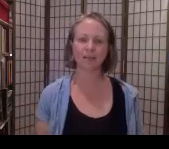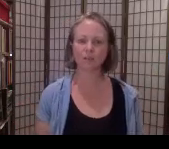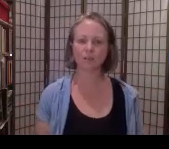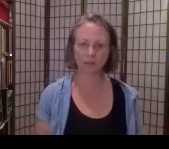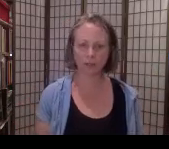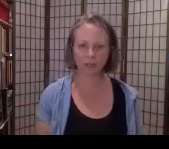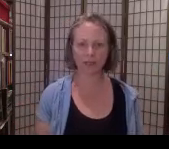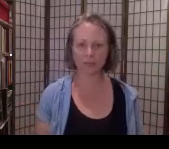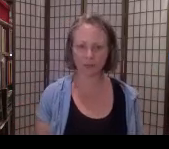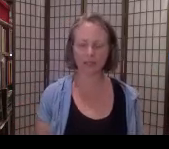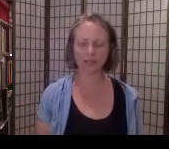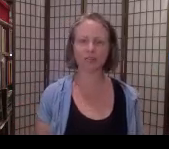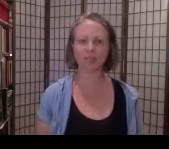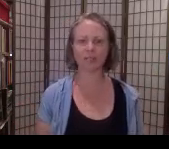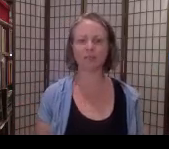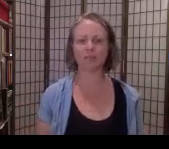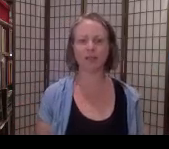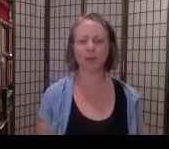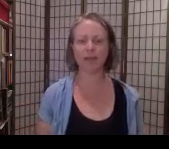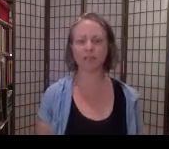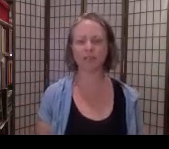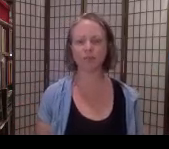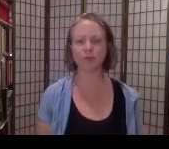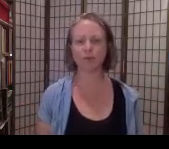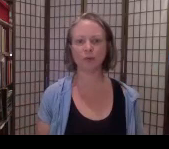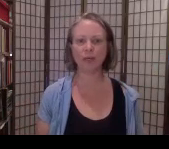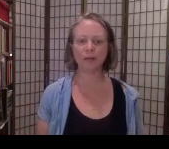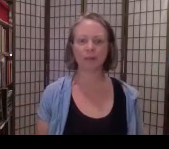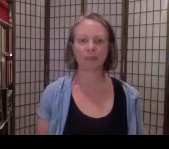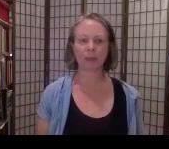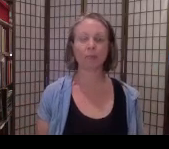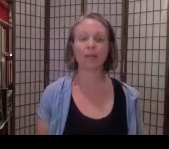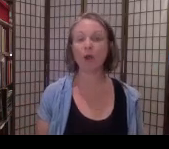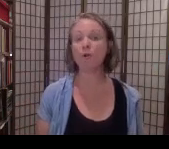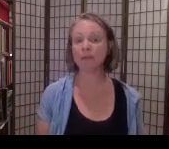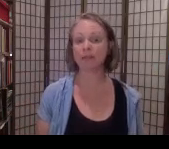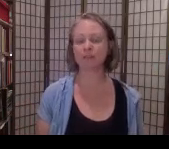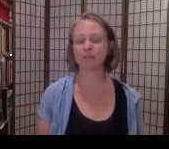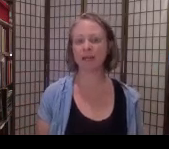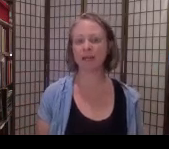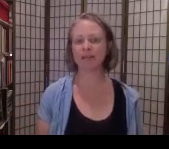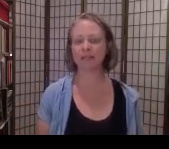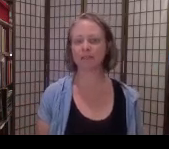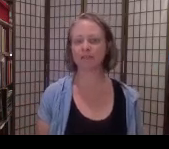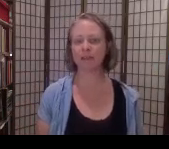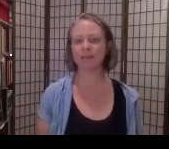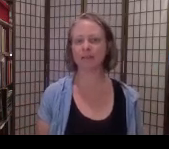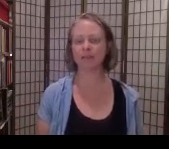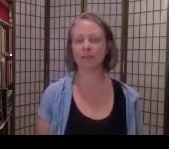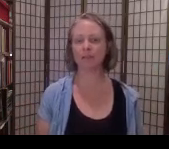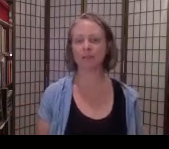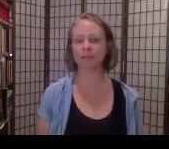This cricket really, really encourages us to find ways to bring hope into our lives, that it's a very,